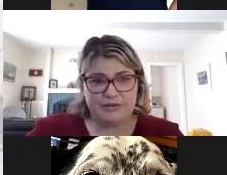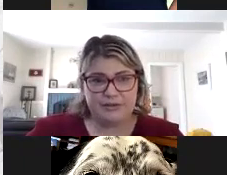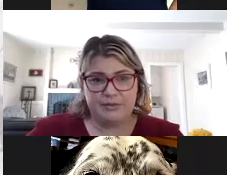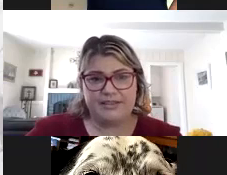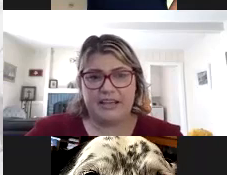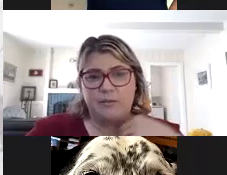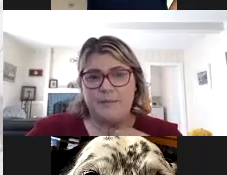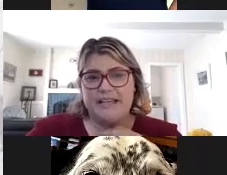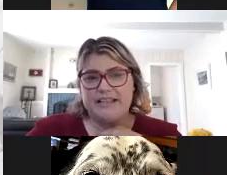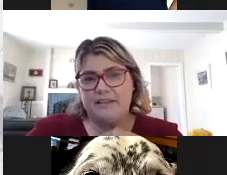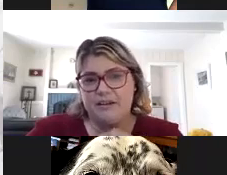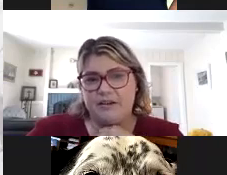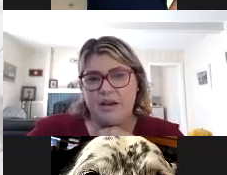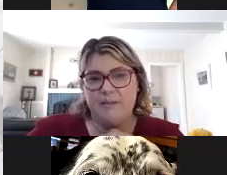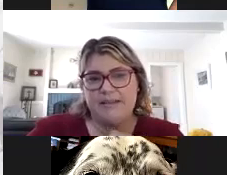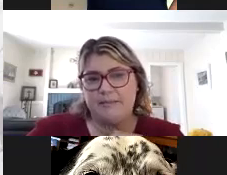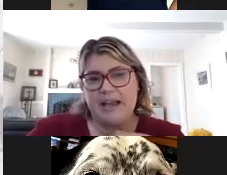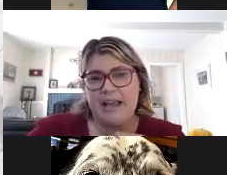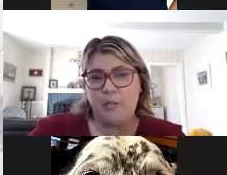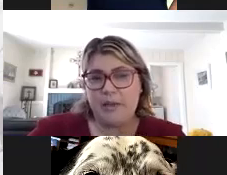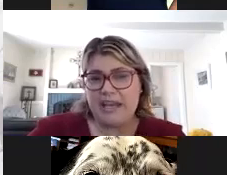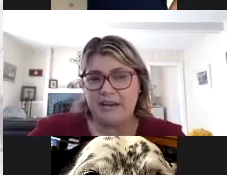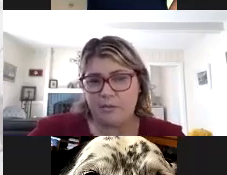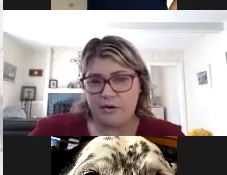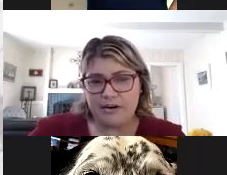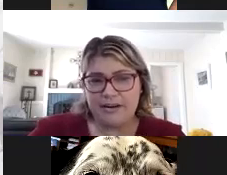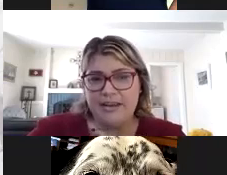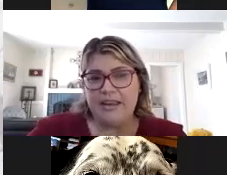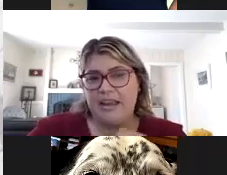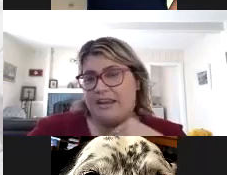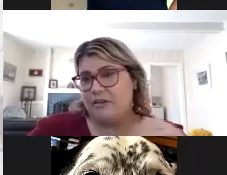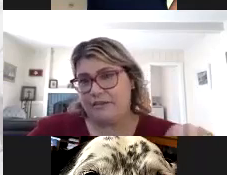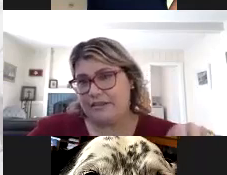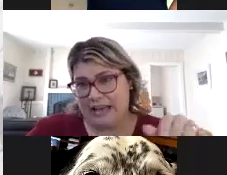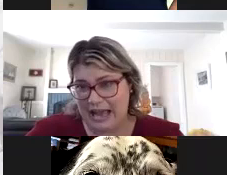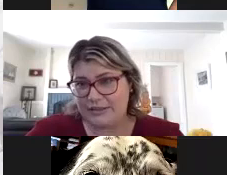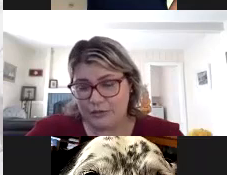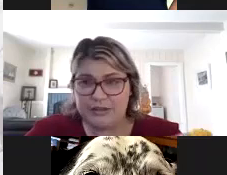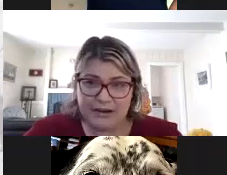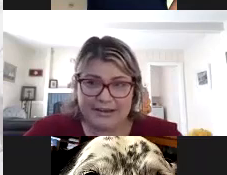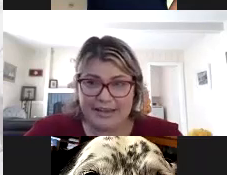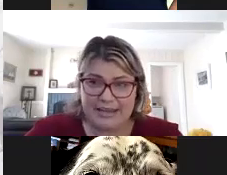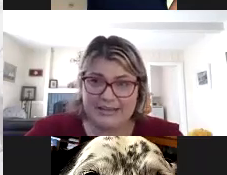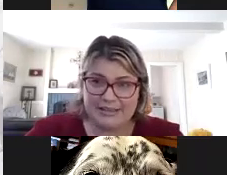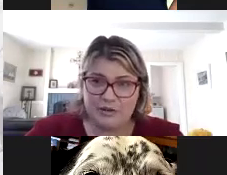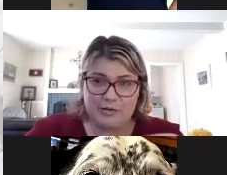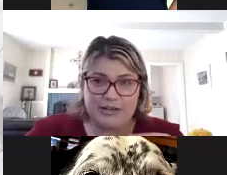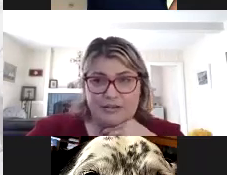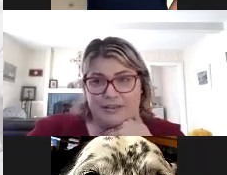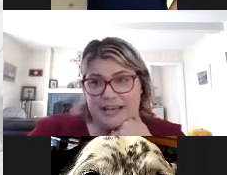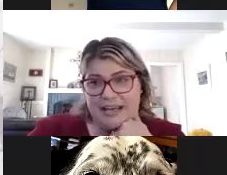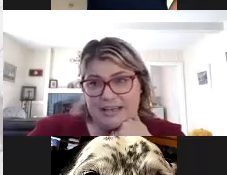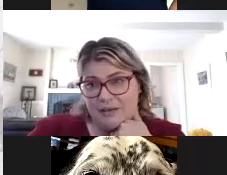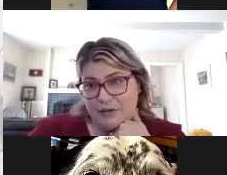go to the second website down there, it's mylp.org, it'll ask you to find candidates in your